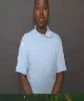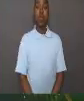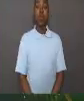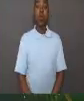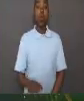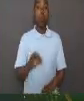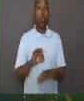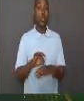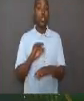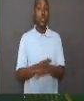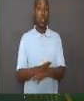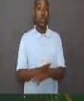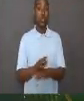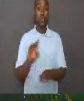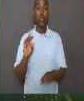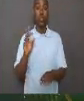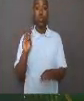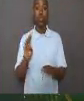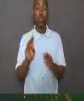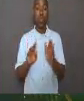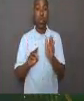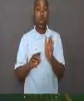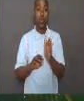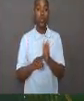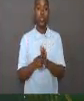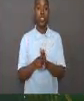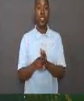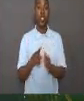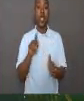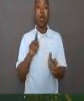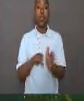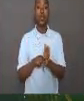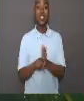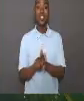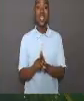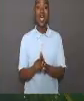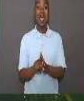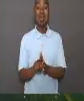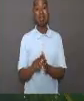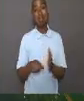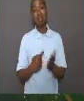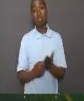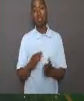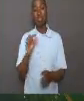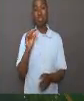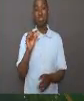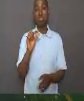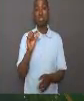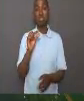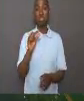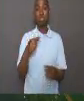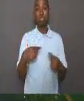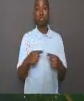Mosquitoes, tapeworms, and Protoctista are just some of the groups of living